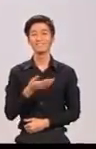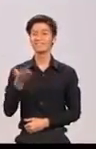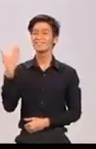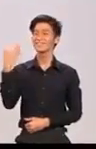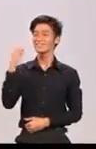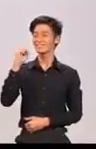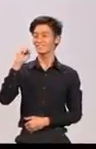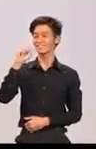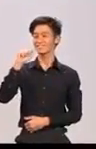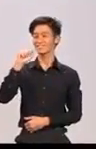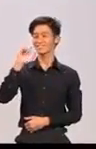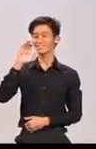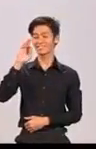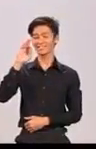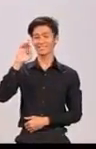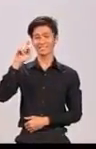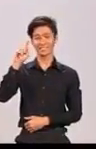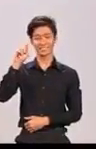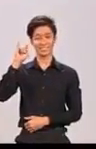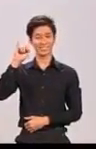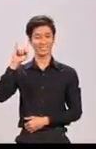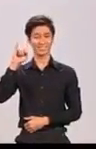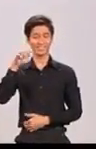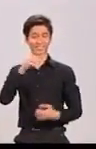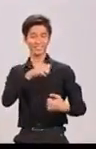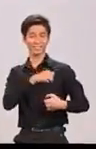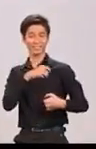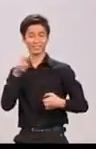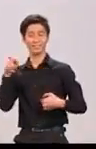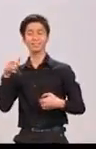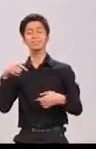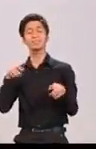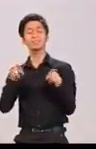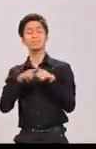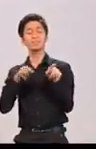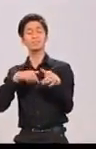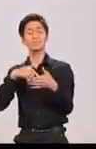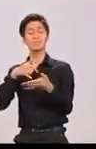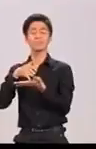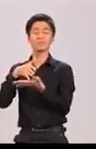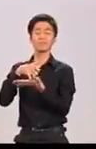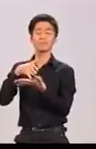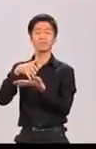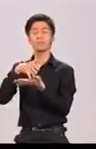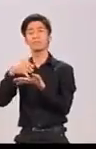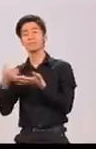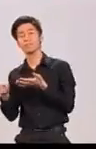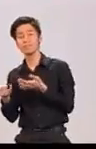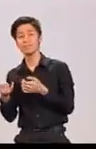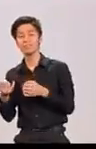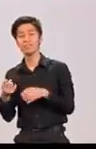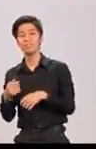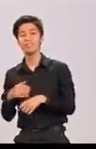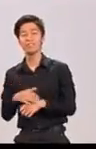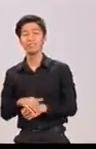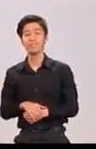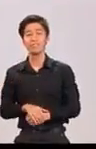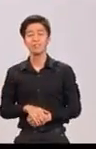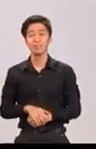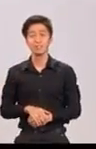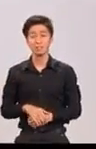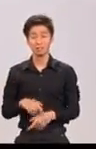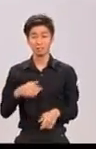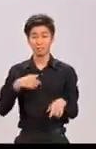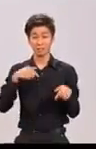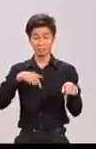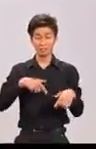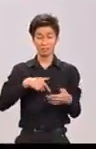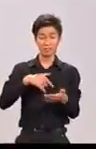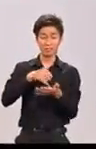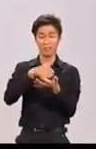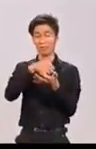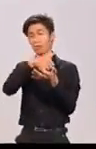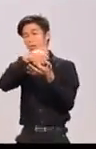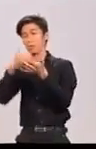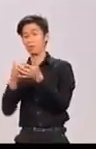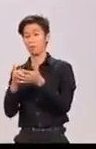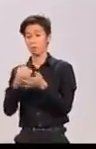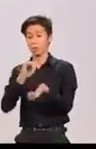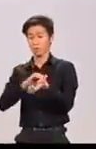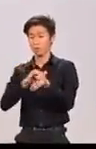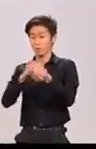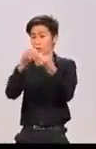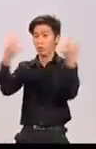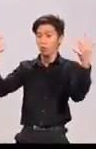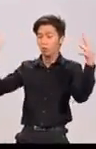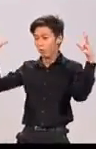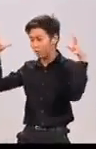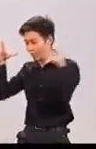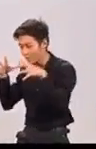Southie and fainted. I think that's what happened. I've never had so many doctors look at me all at once.